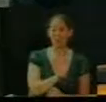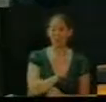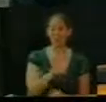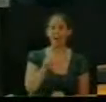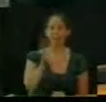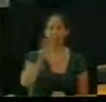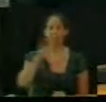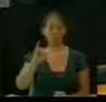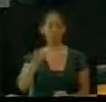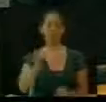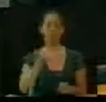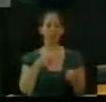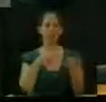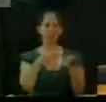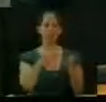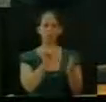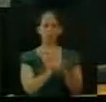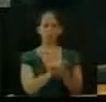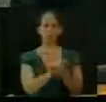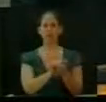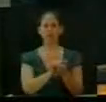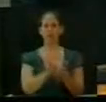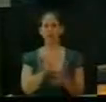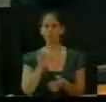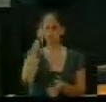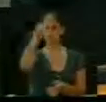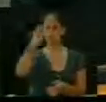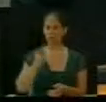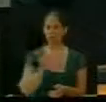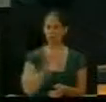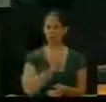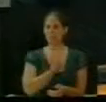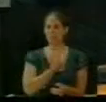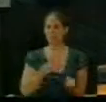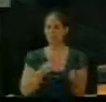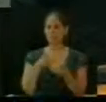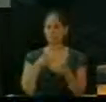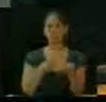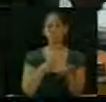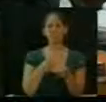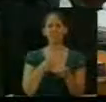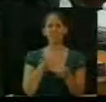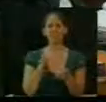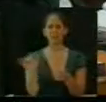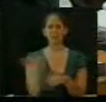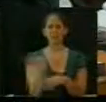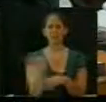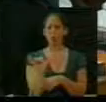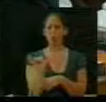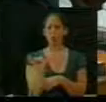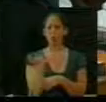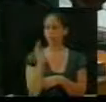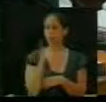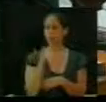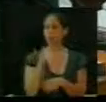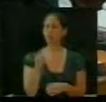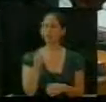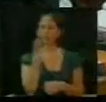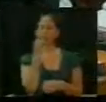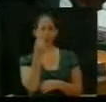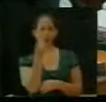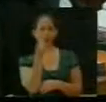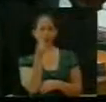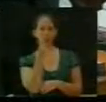way. So Commissioner Norman or Commissioner Let me make sure I understand the parliamentary situation. If